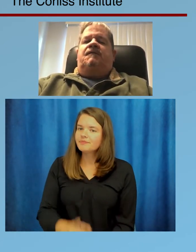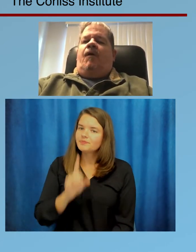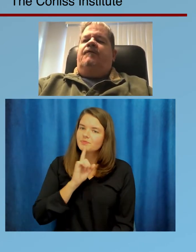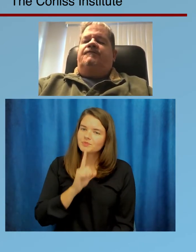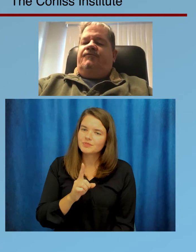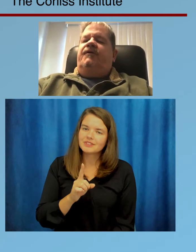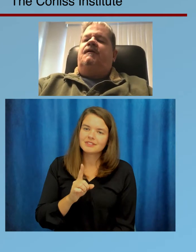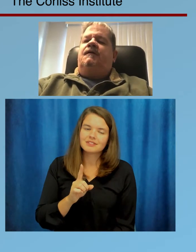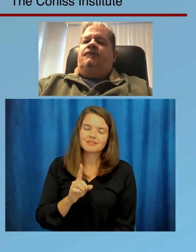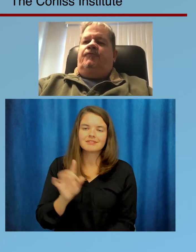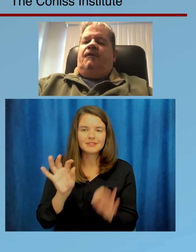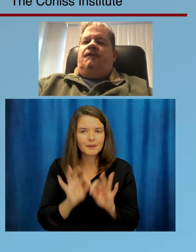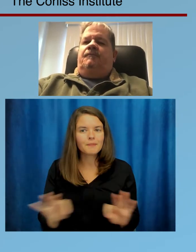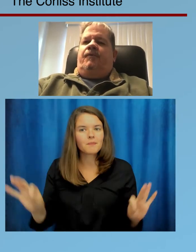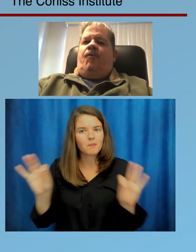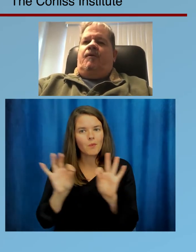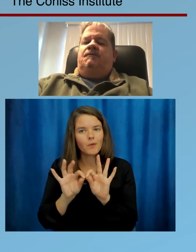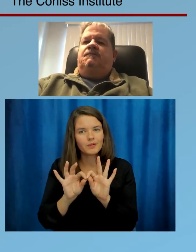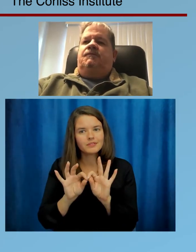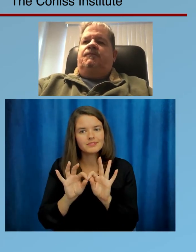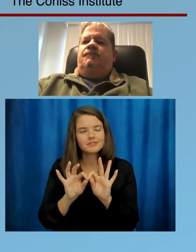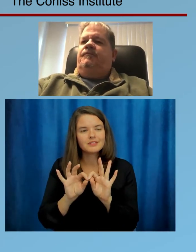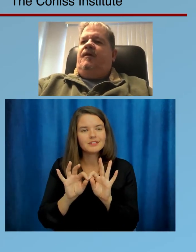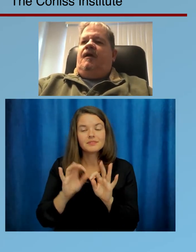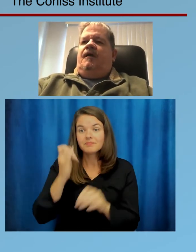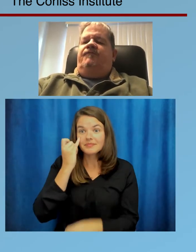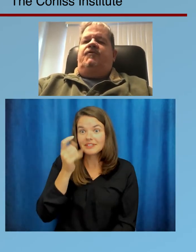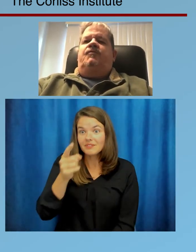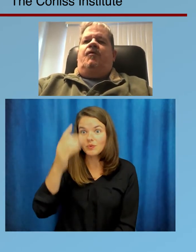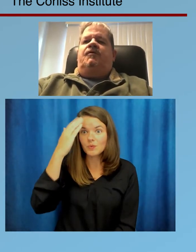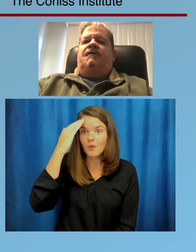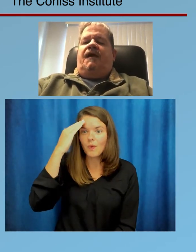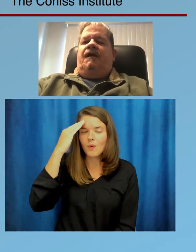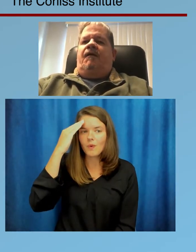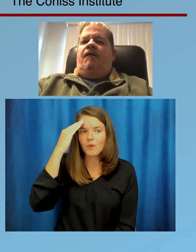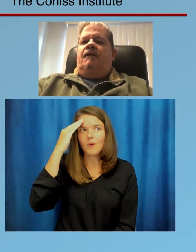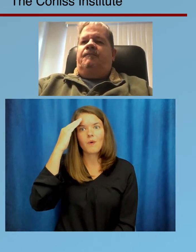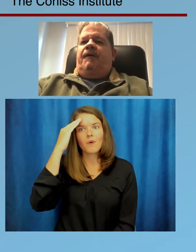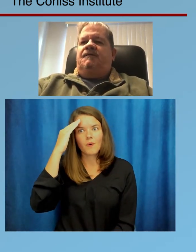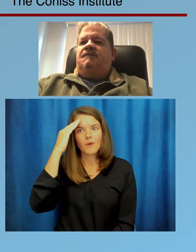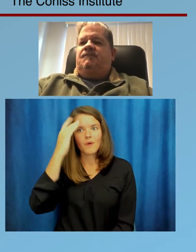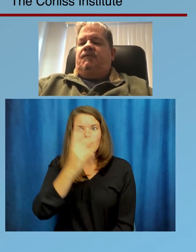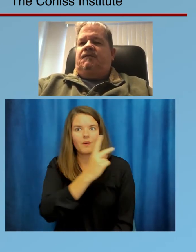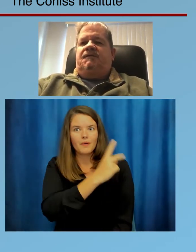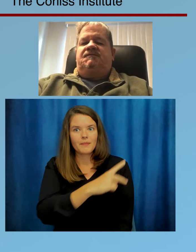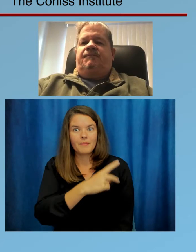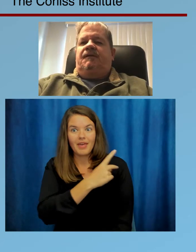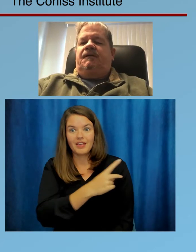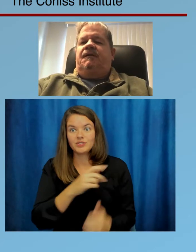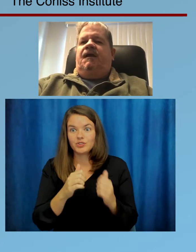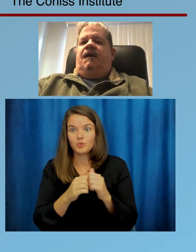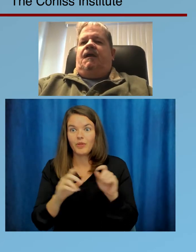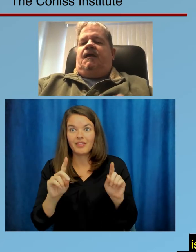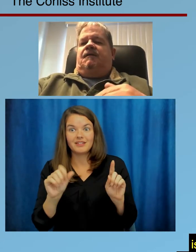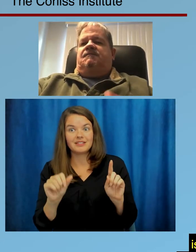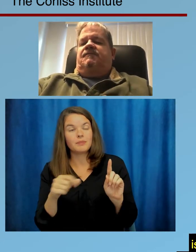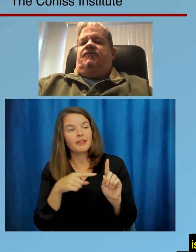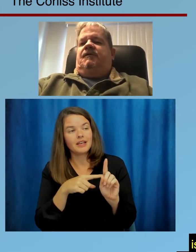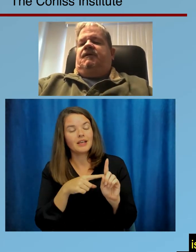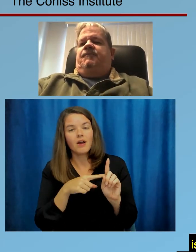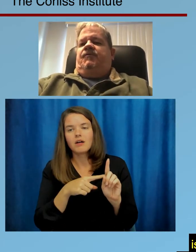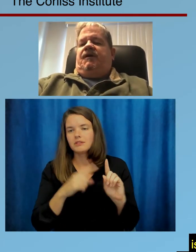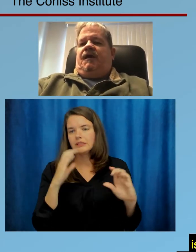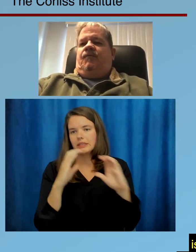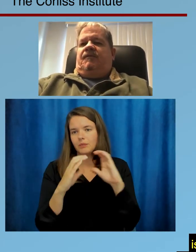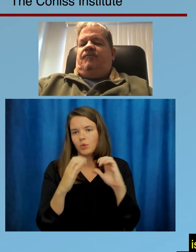So it's really, really important to, if you know you're taking on a patient with a disability, is to